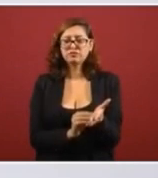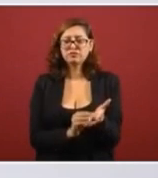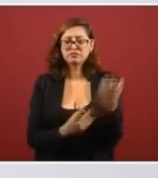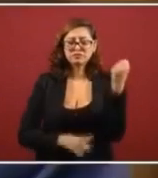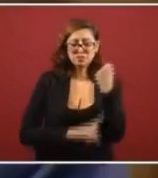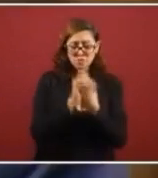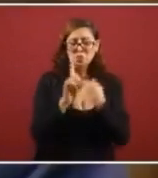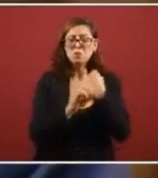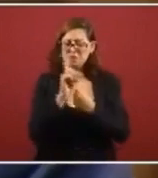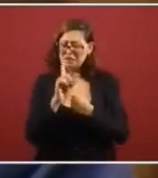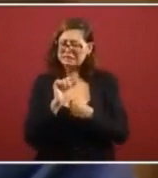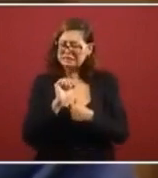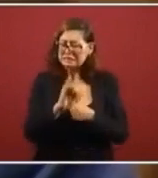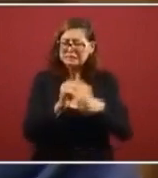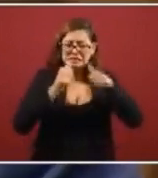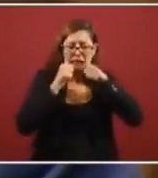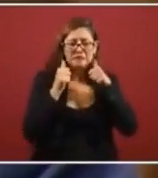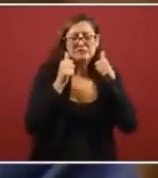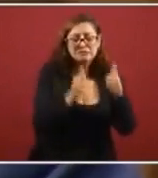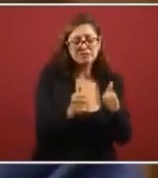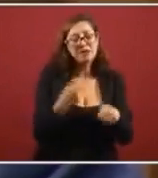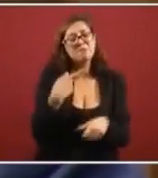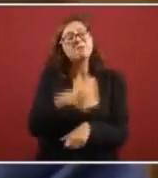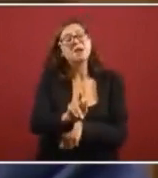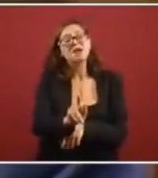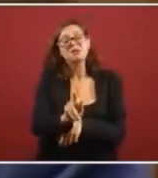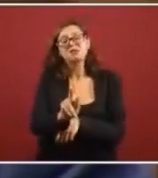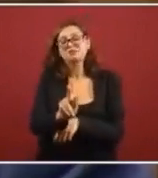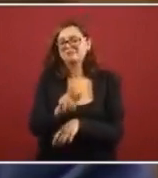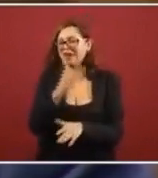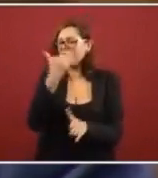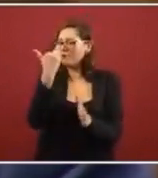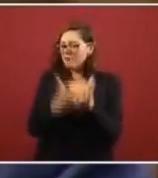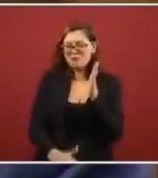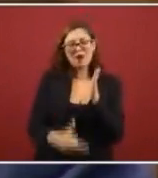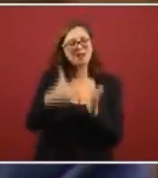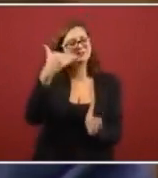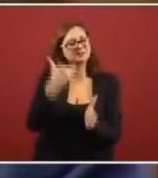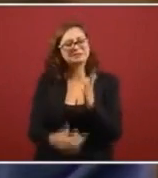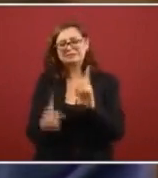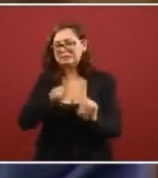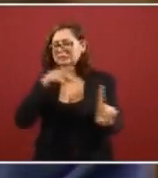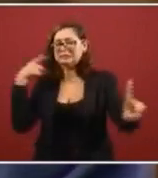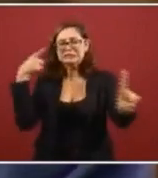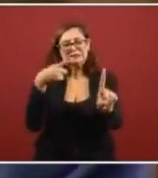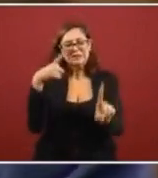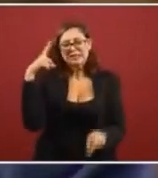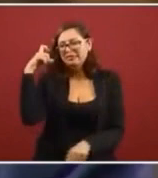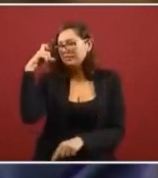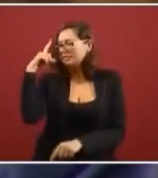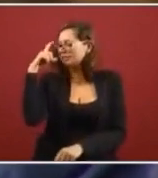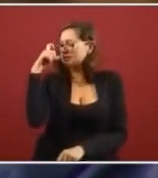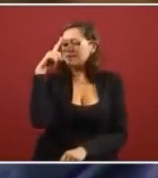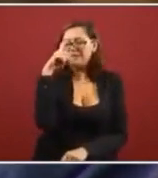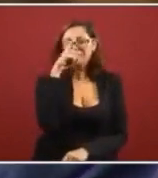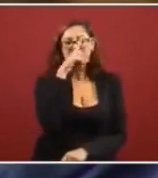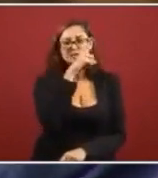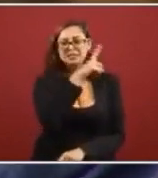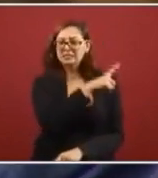and that the problem is being attended to but it constitutes our principal problem